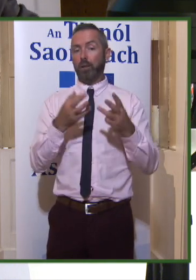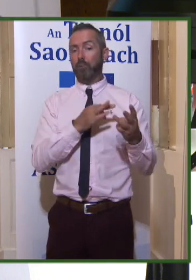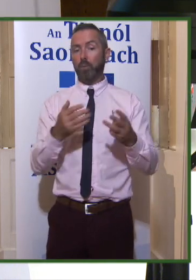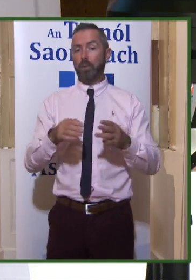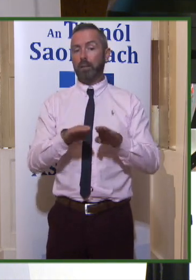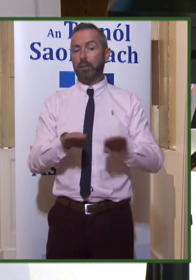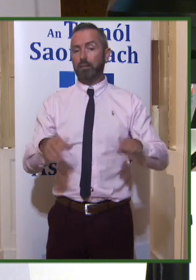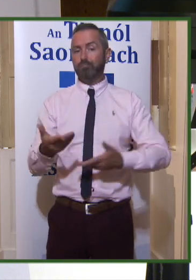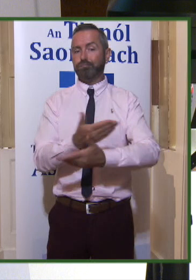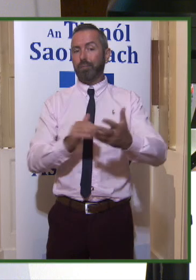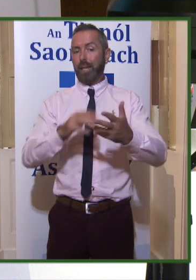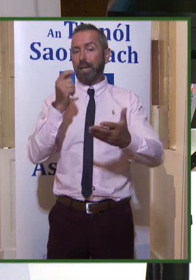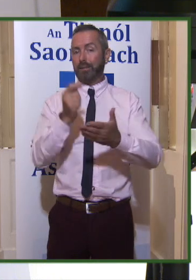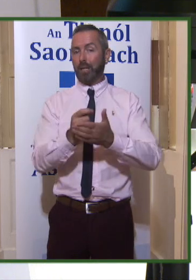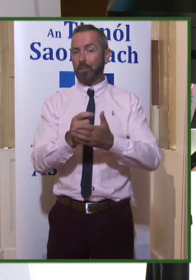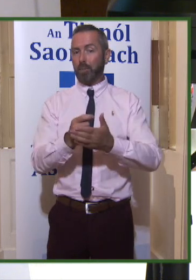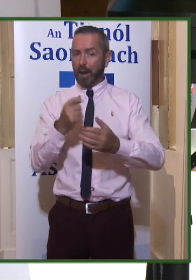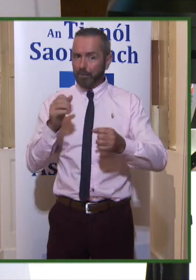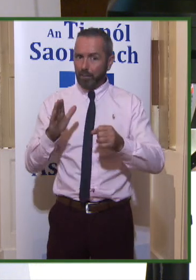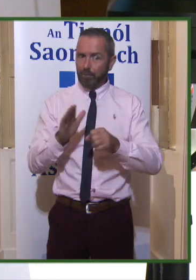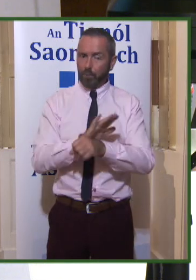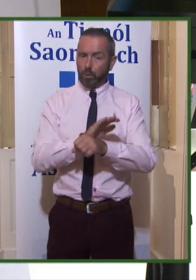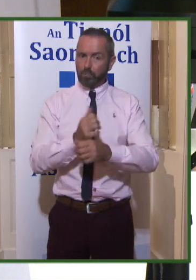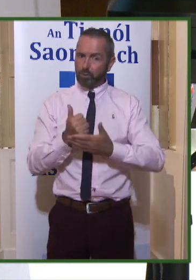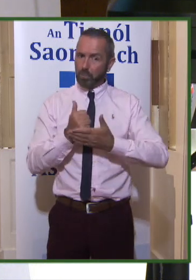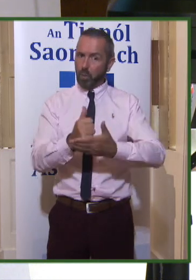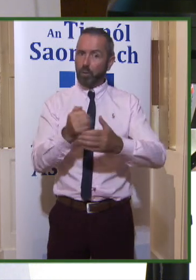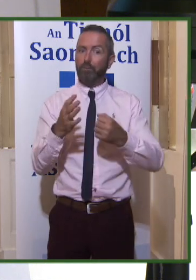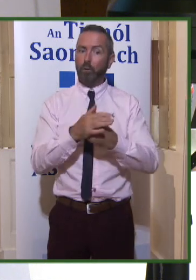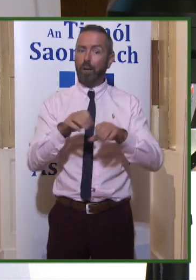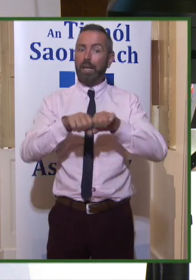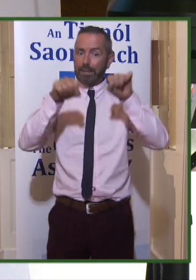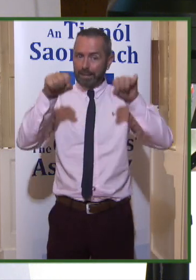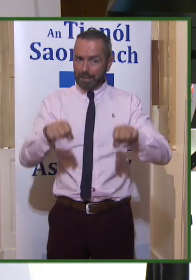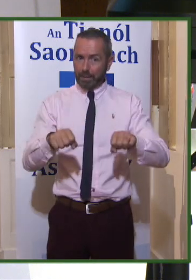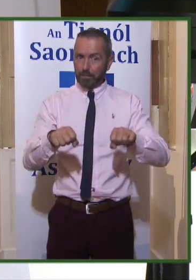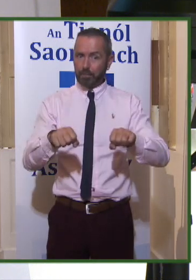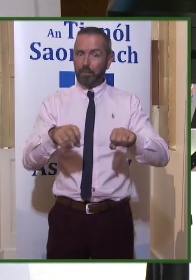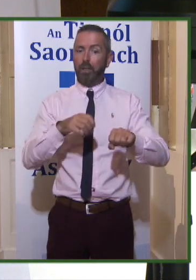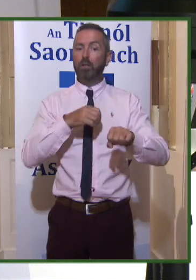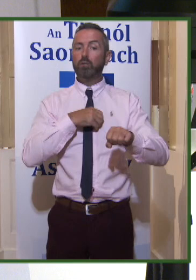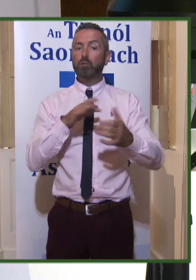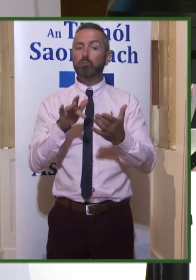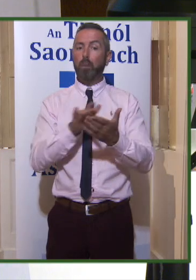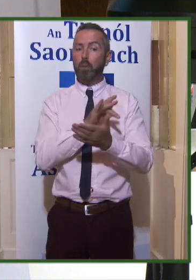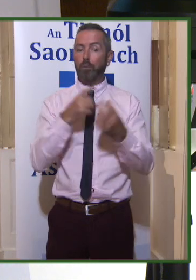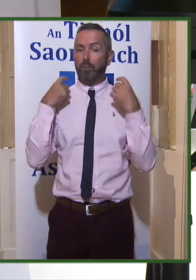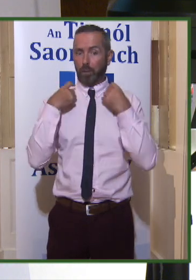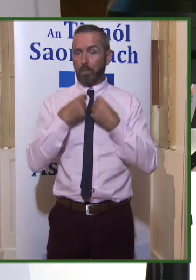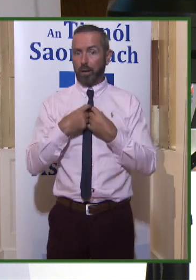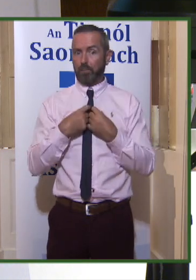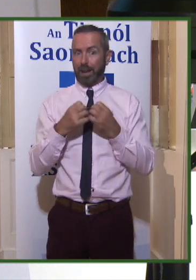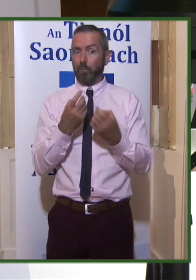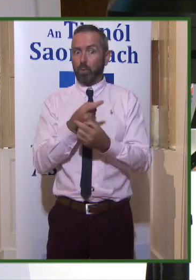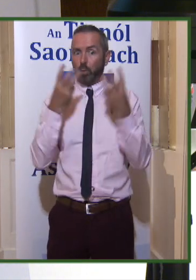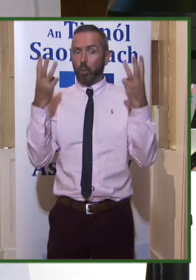there was almost unanimous support for a mechanism to remove the mayor, and which